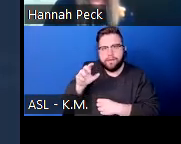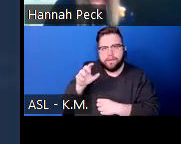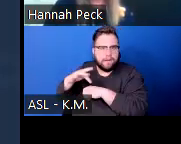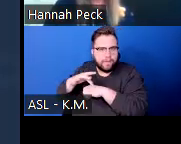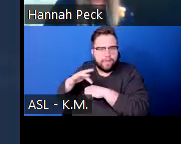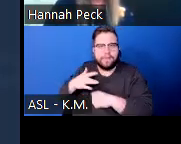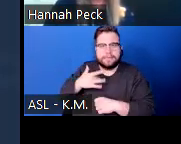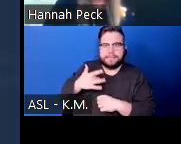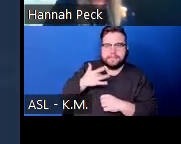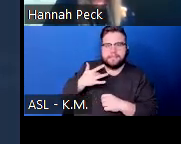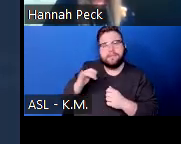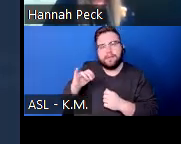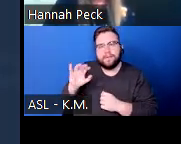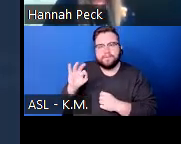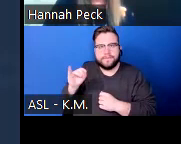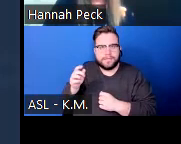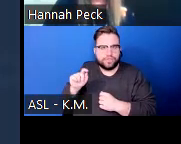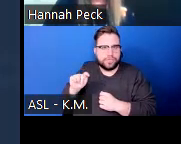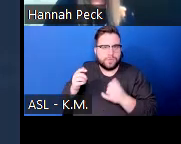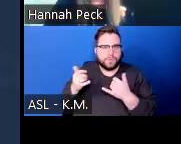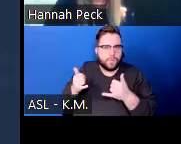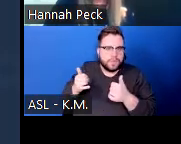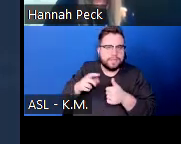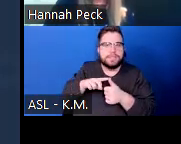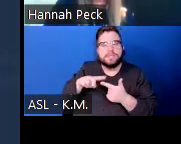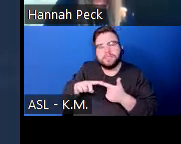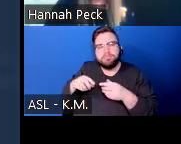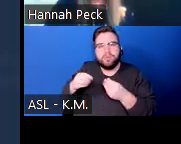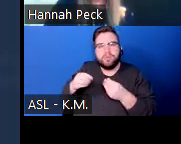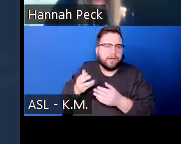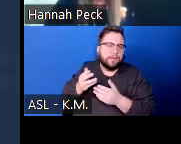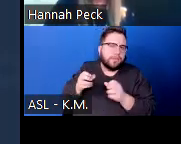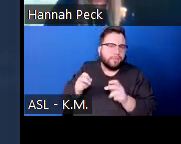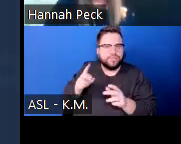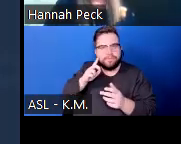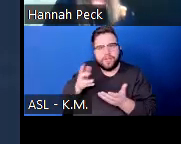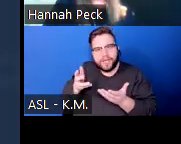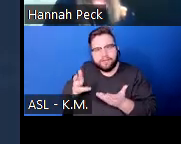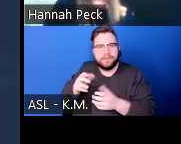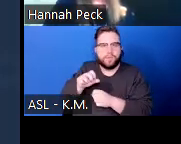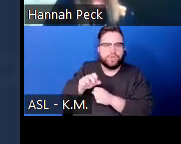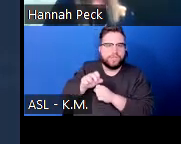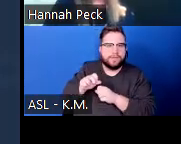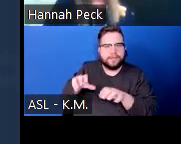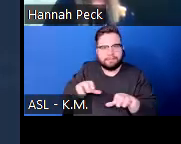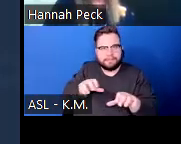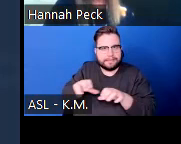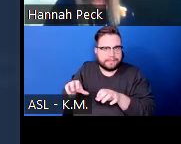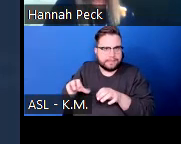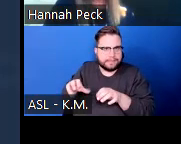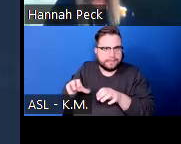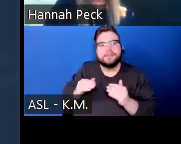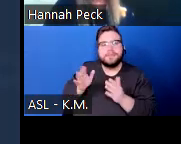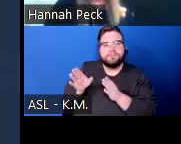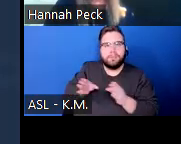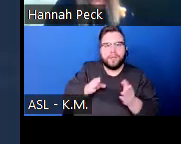various positions, provide opportunities for heavy work activities and calisthenic breaks. Preparing students for